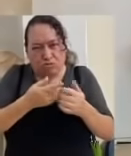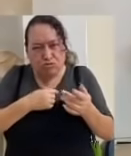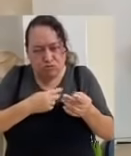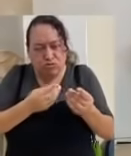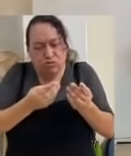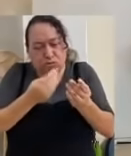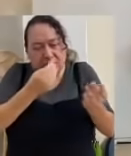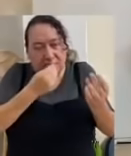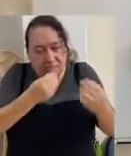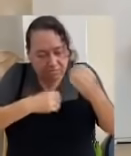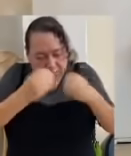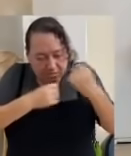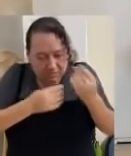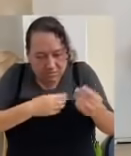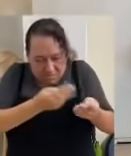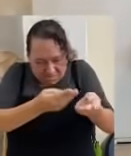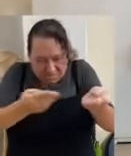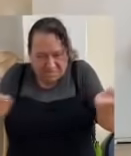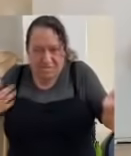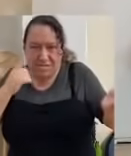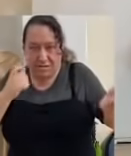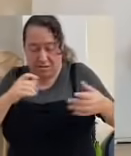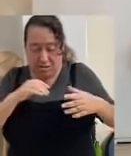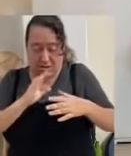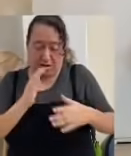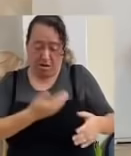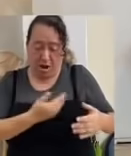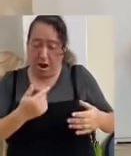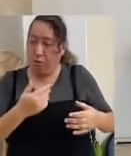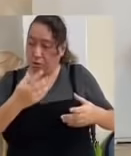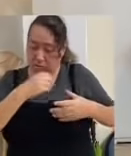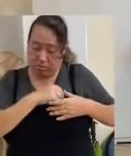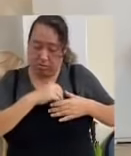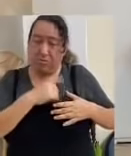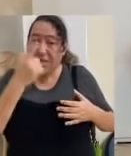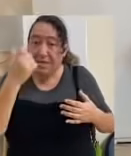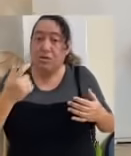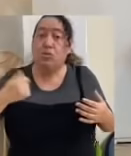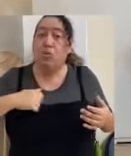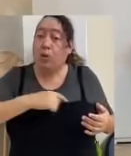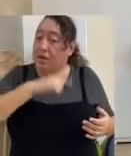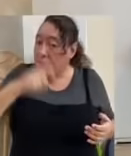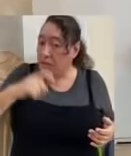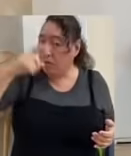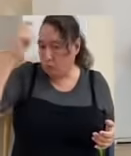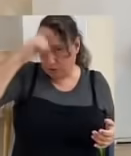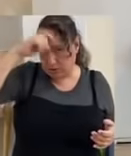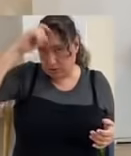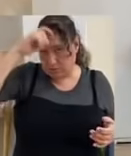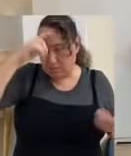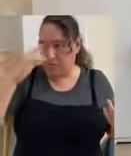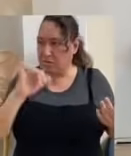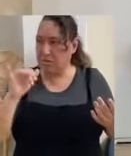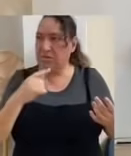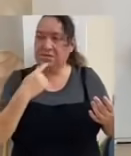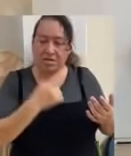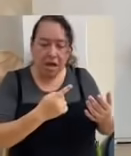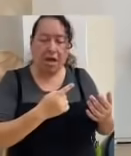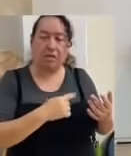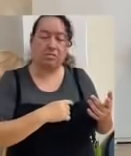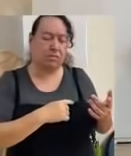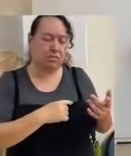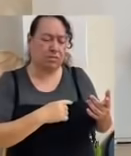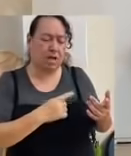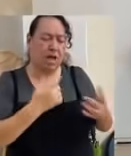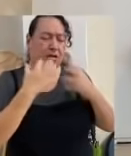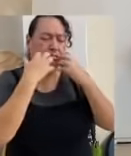penetrate our being, because the most important thing is wisdom. Like the first reading says, you know, I treasure